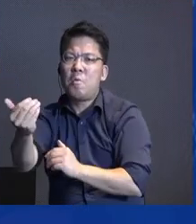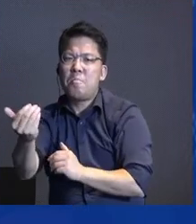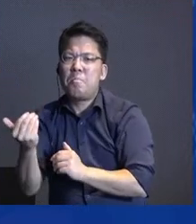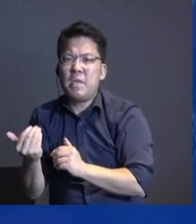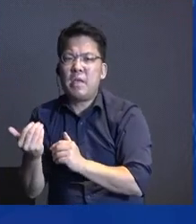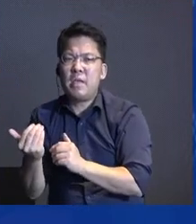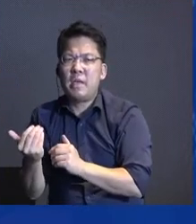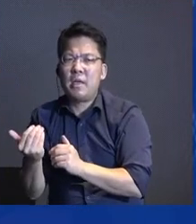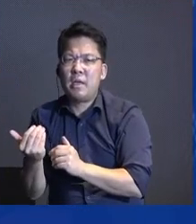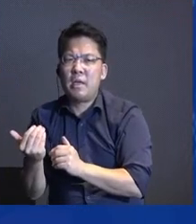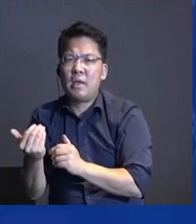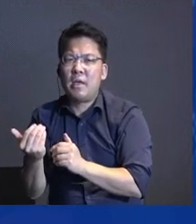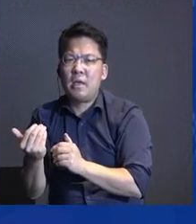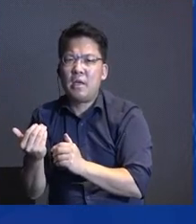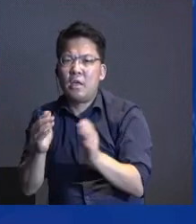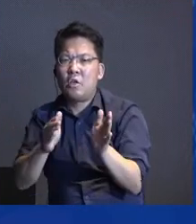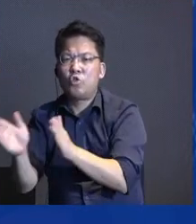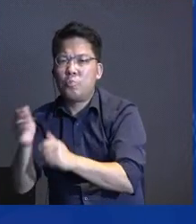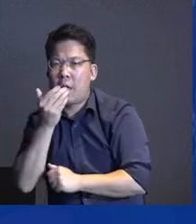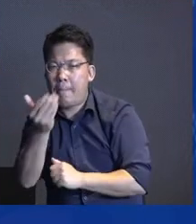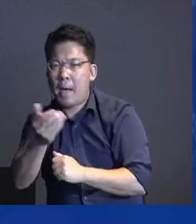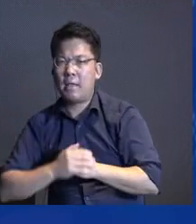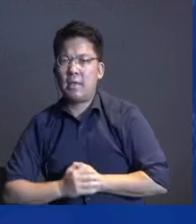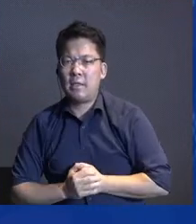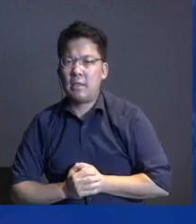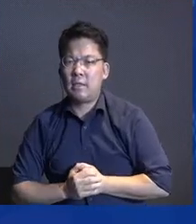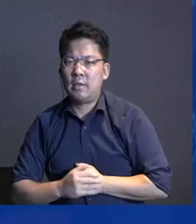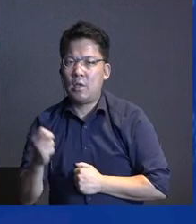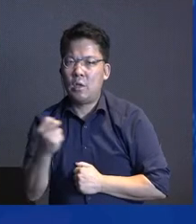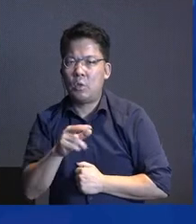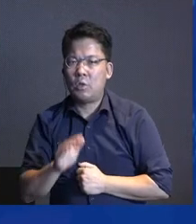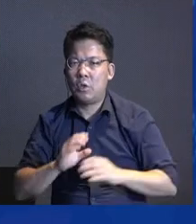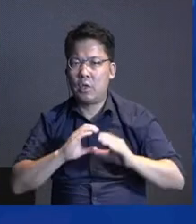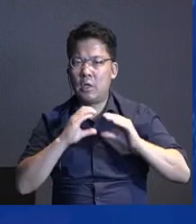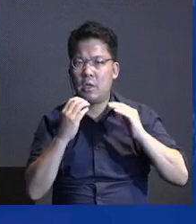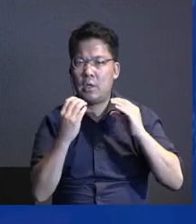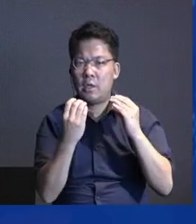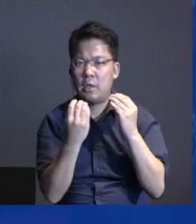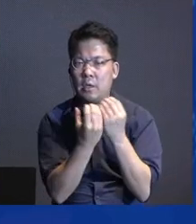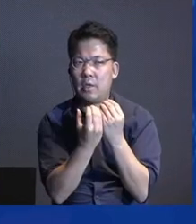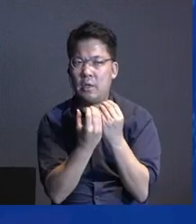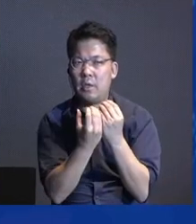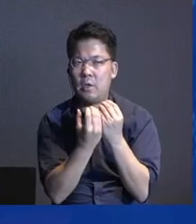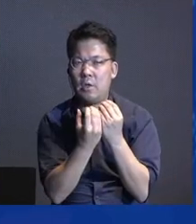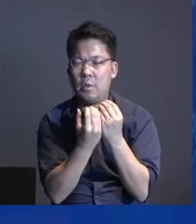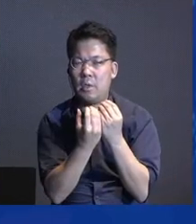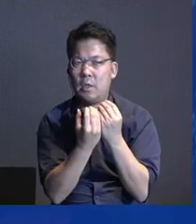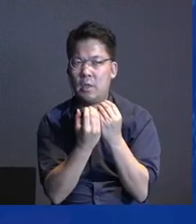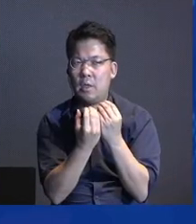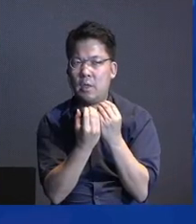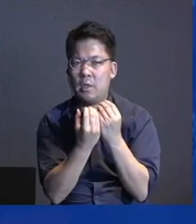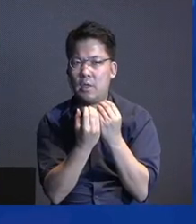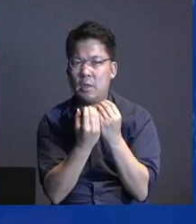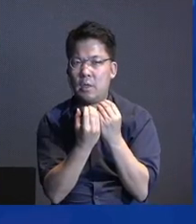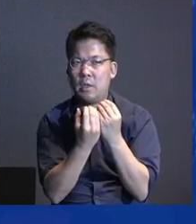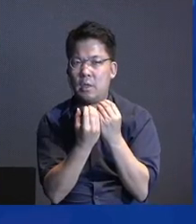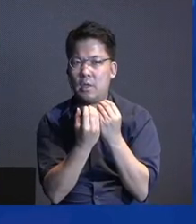also the club, investing in the club model will provide the, it's a one model, but it